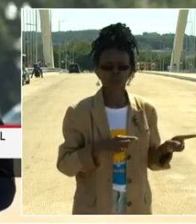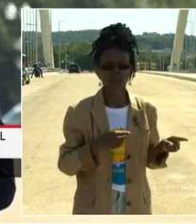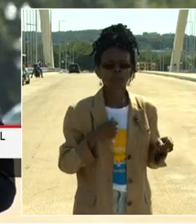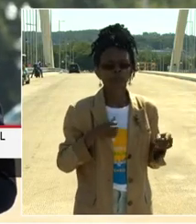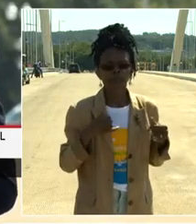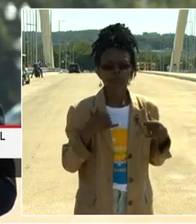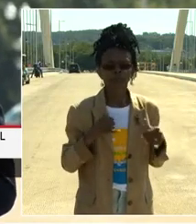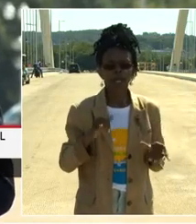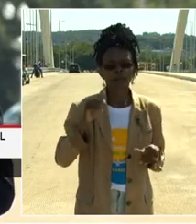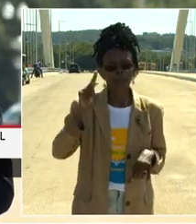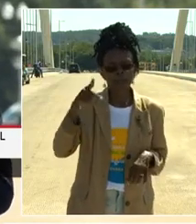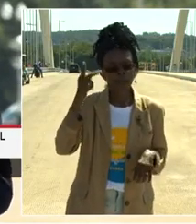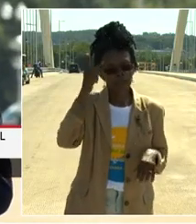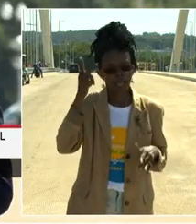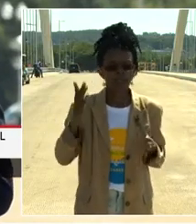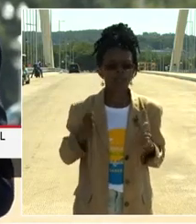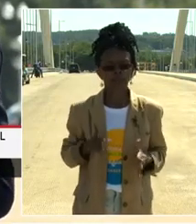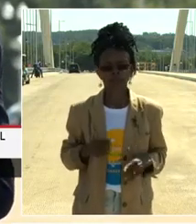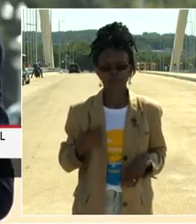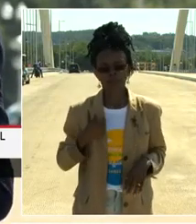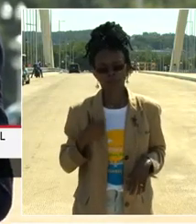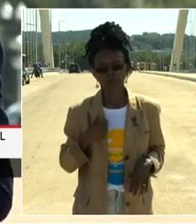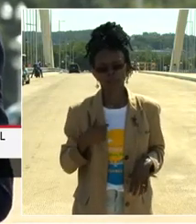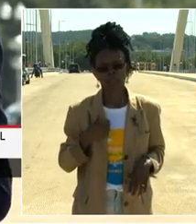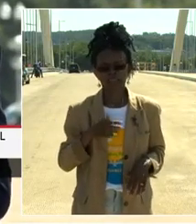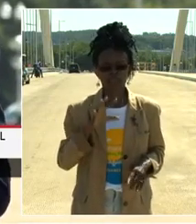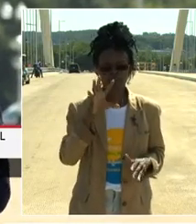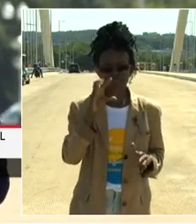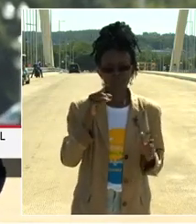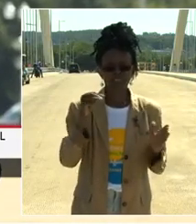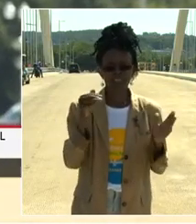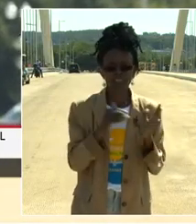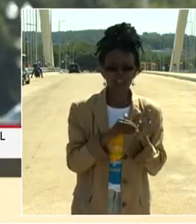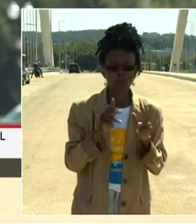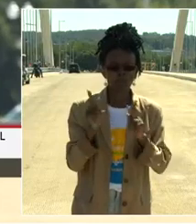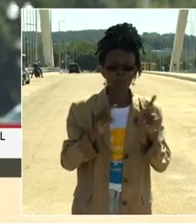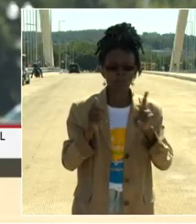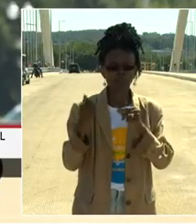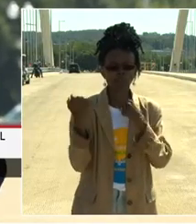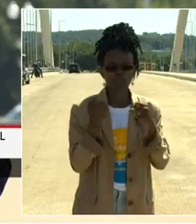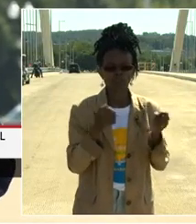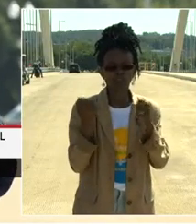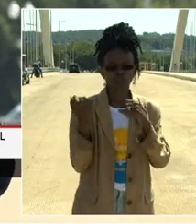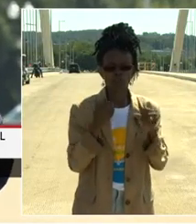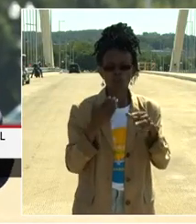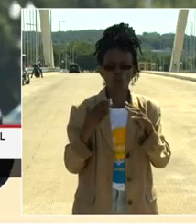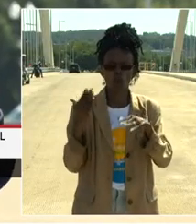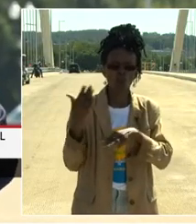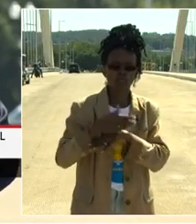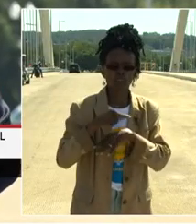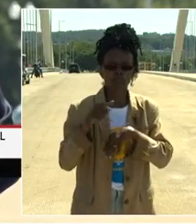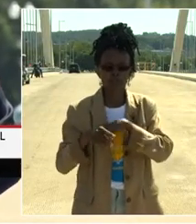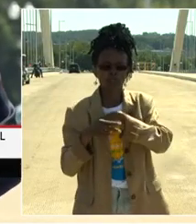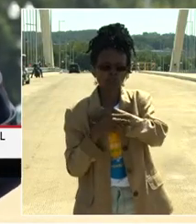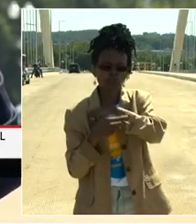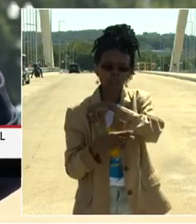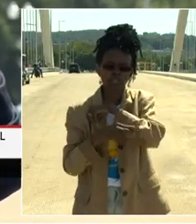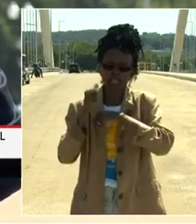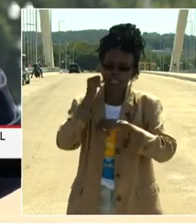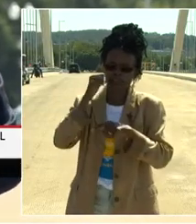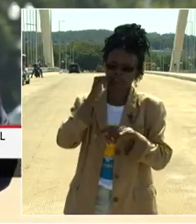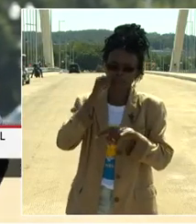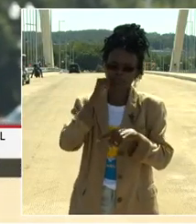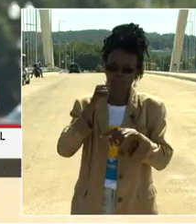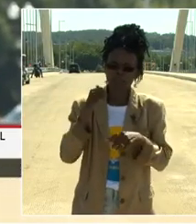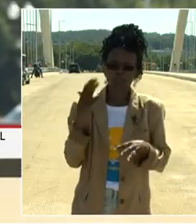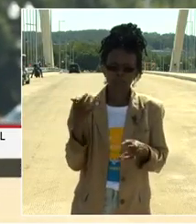about 50,000 constituents who come over that bridge every day. So, Kenneth, I wanted to take care of them, and I want